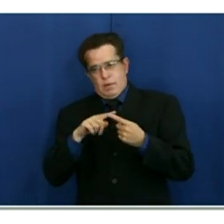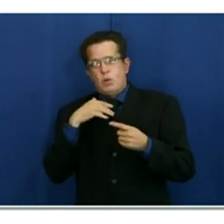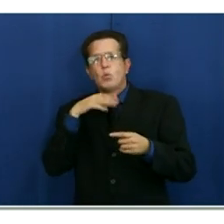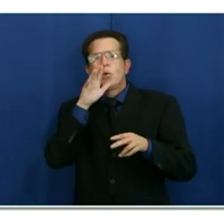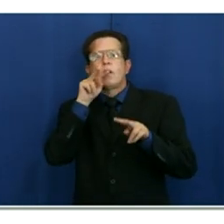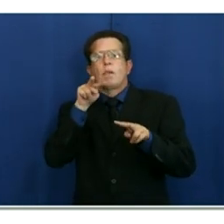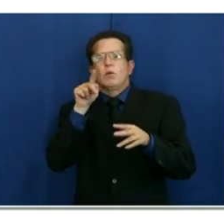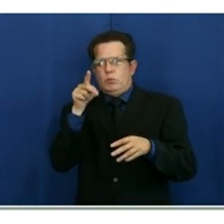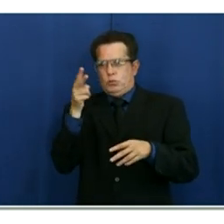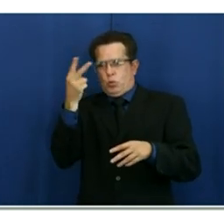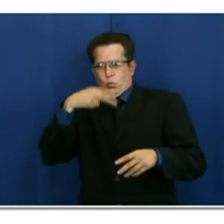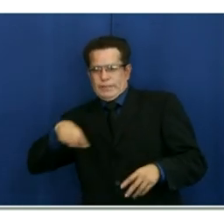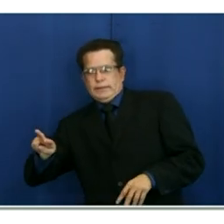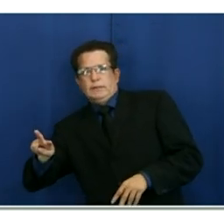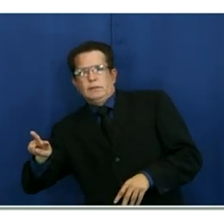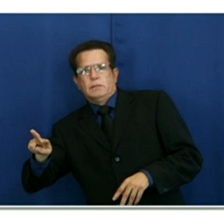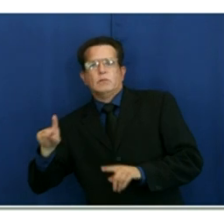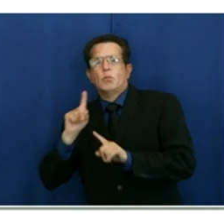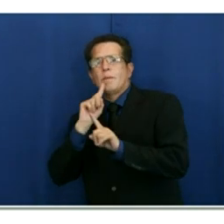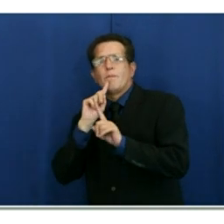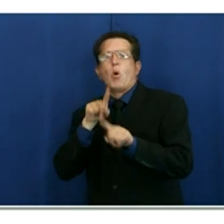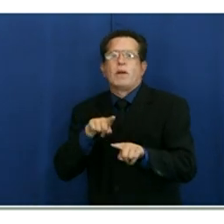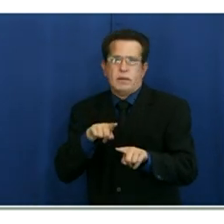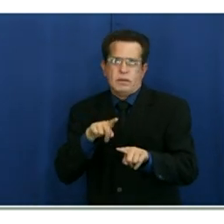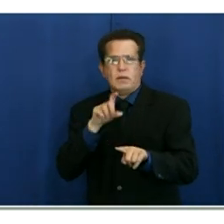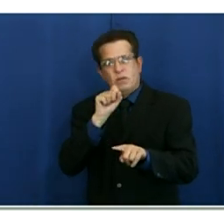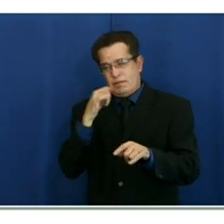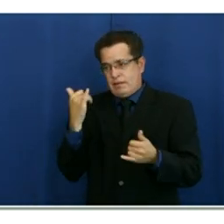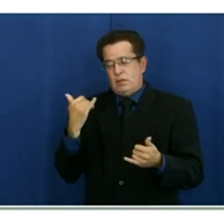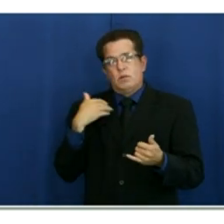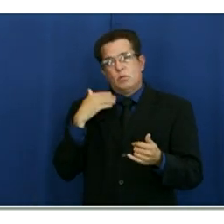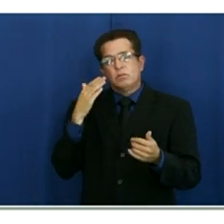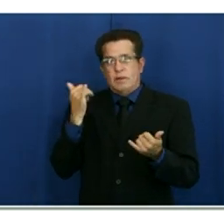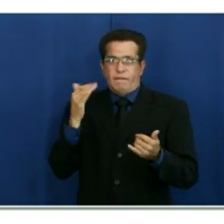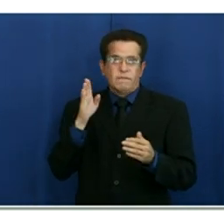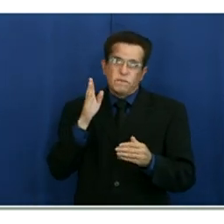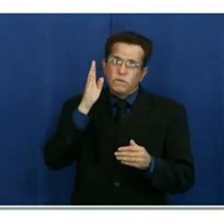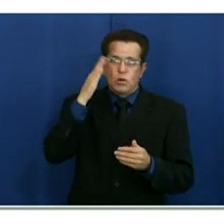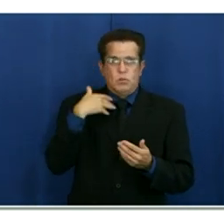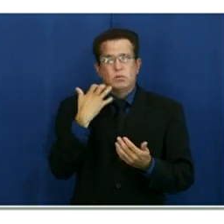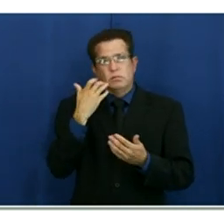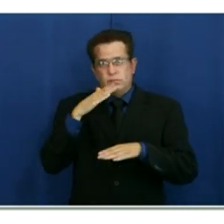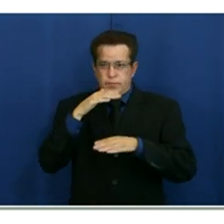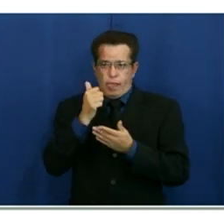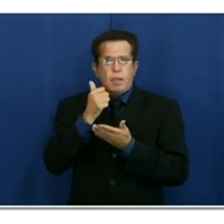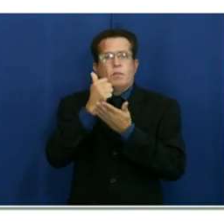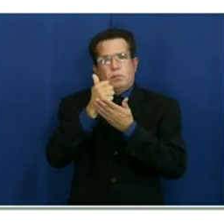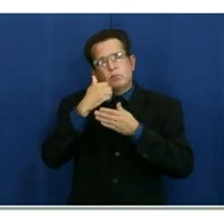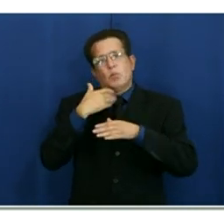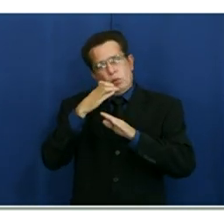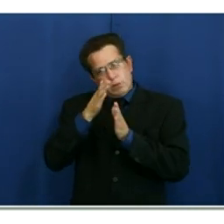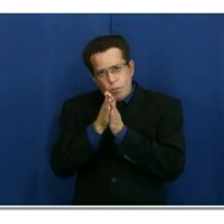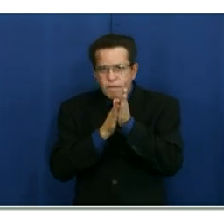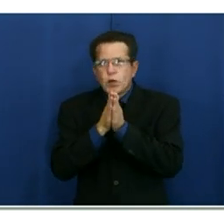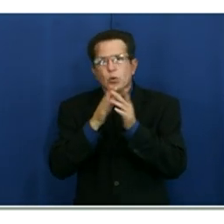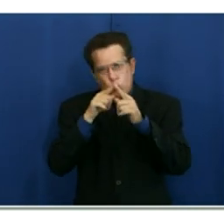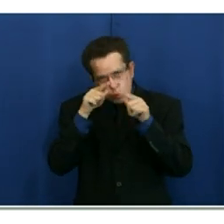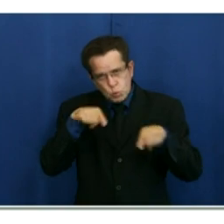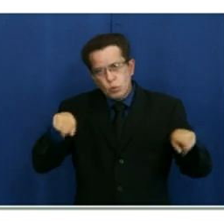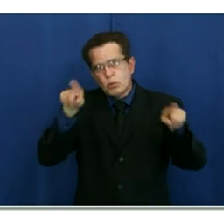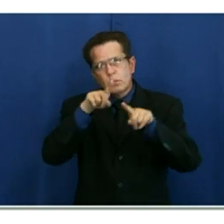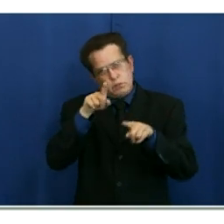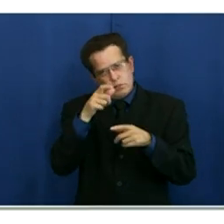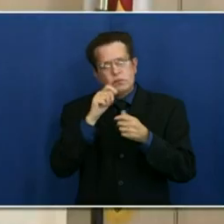from now. So we are going forward. Our charge to the public is to implore you to take action